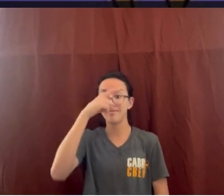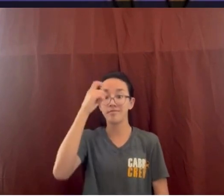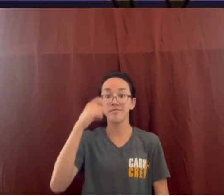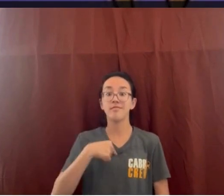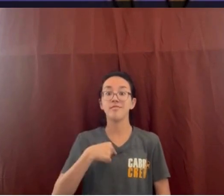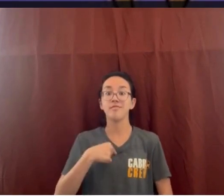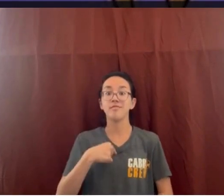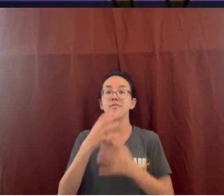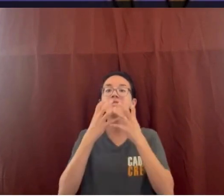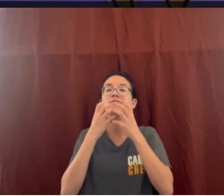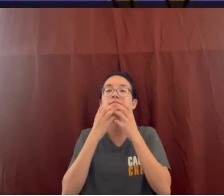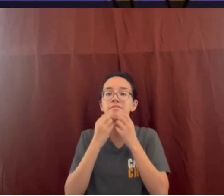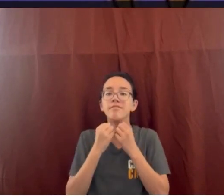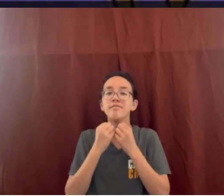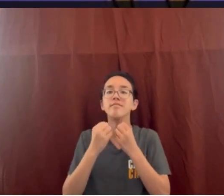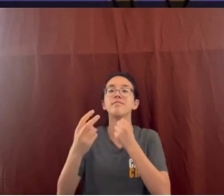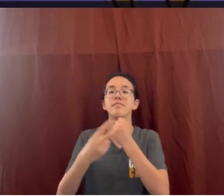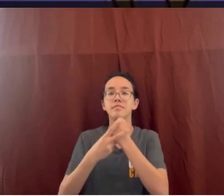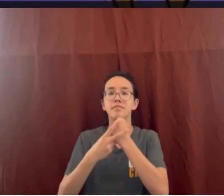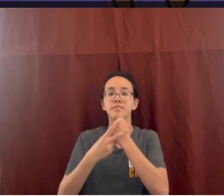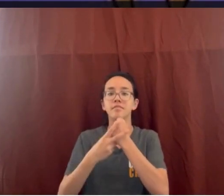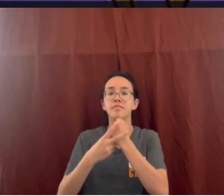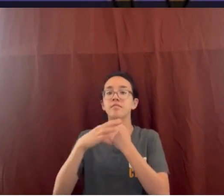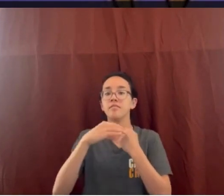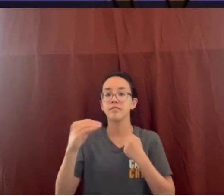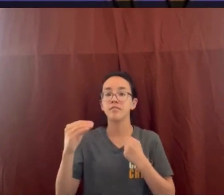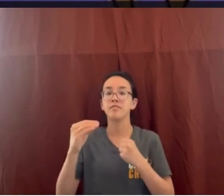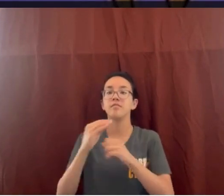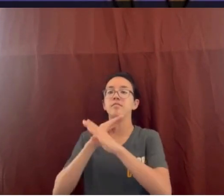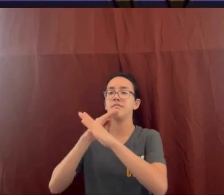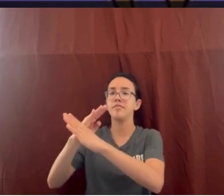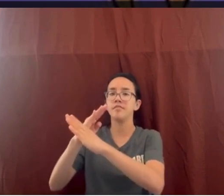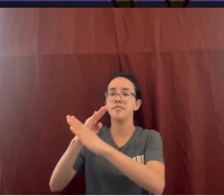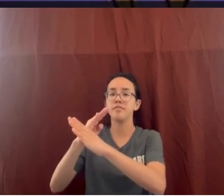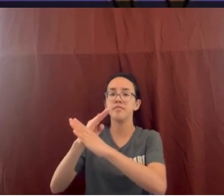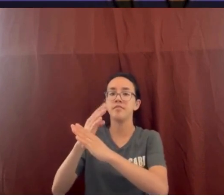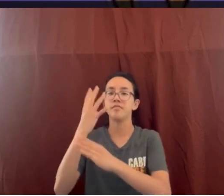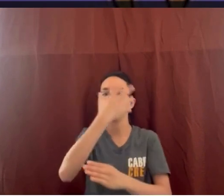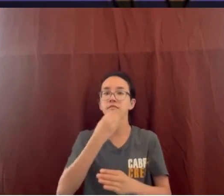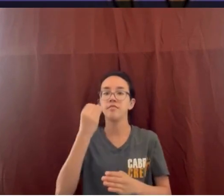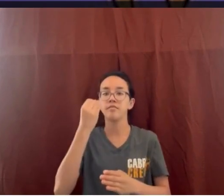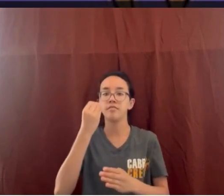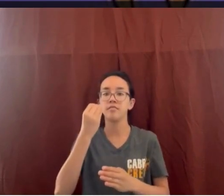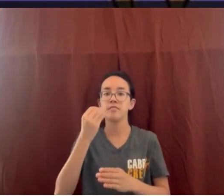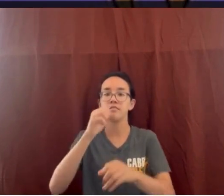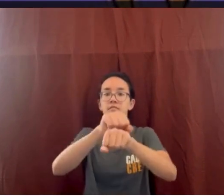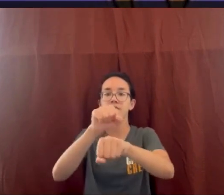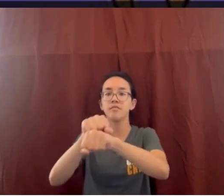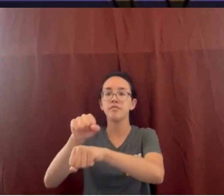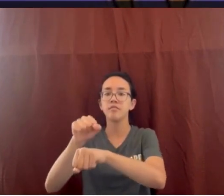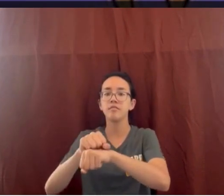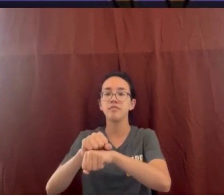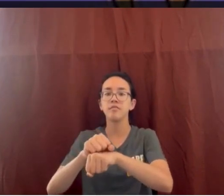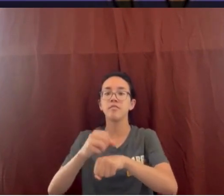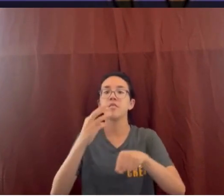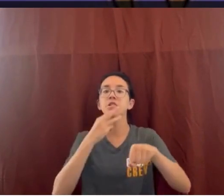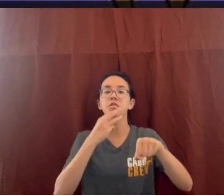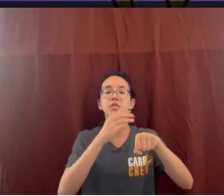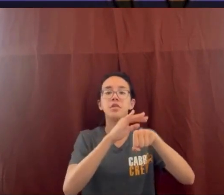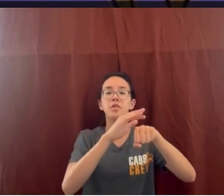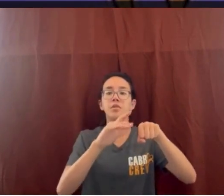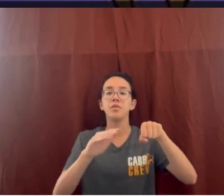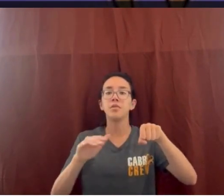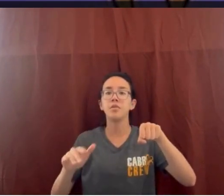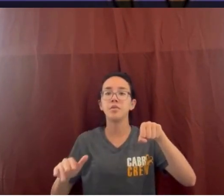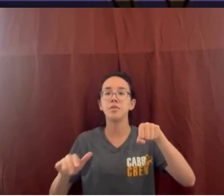because I preserve and protect the beautiful rocky intertidal